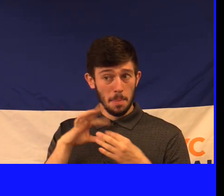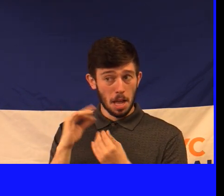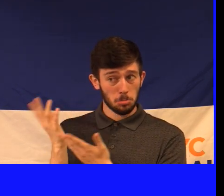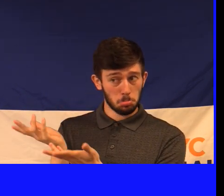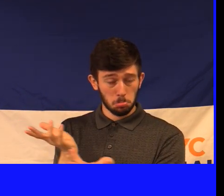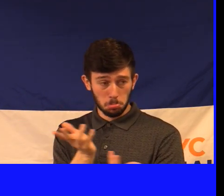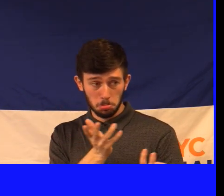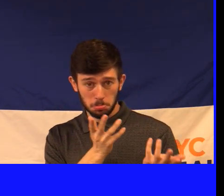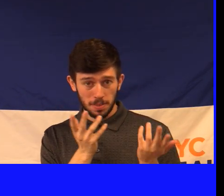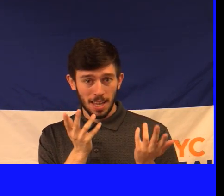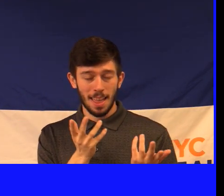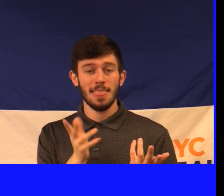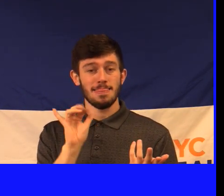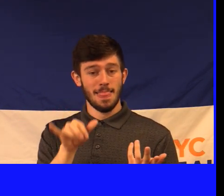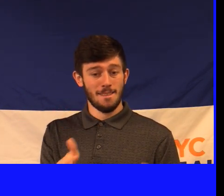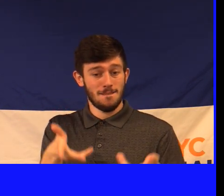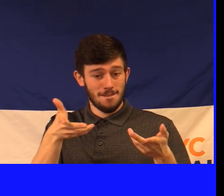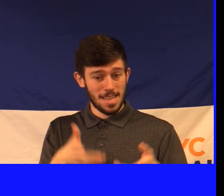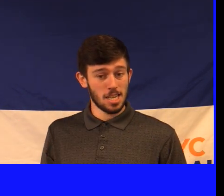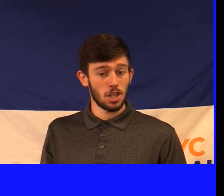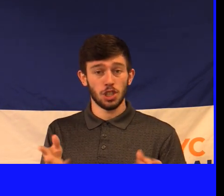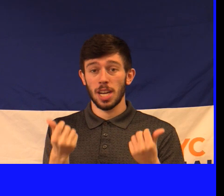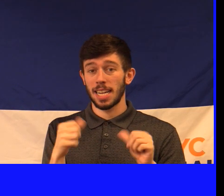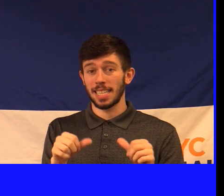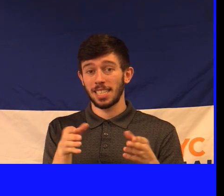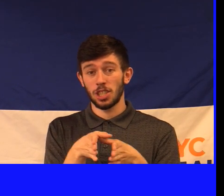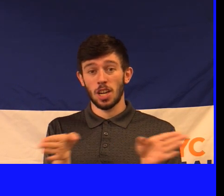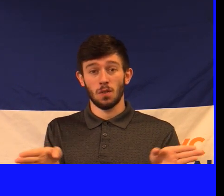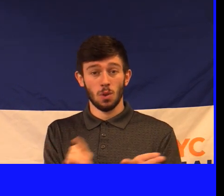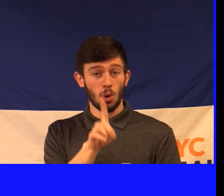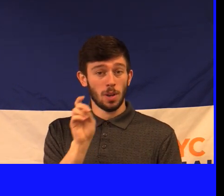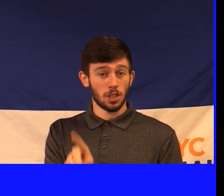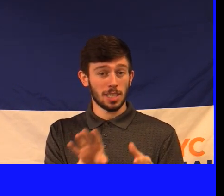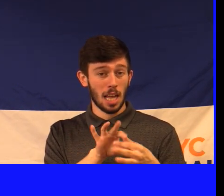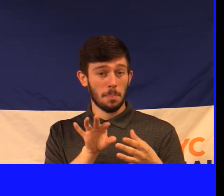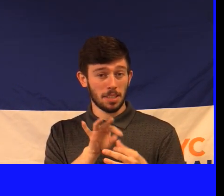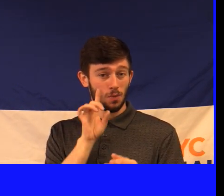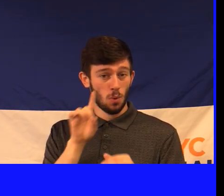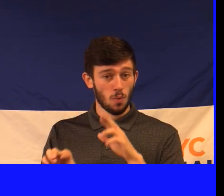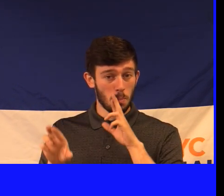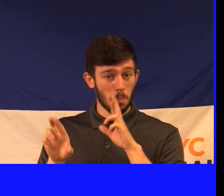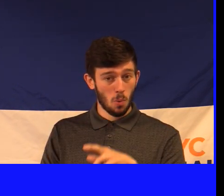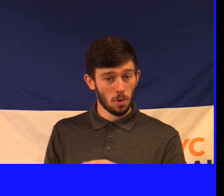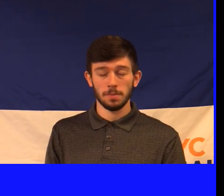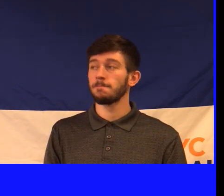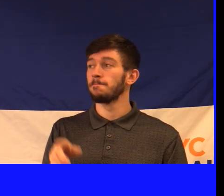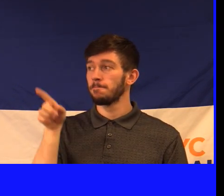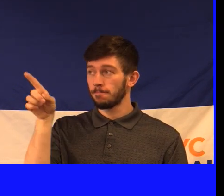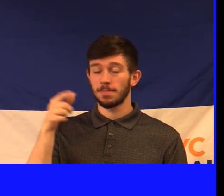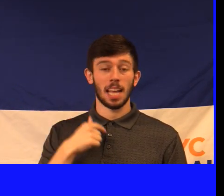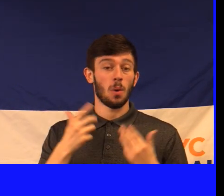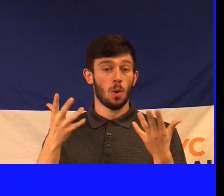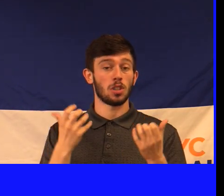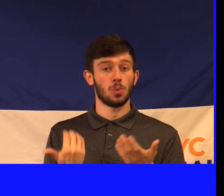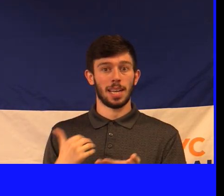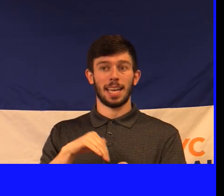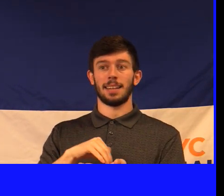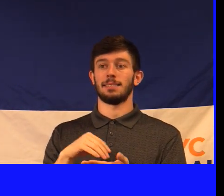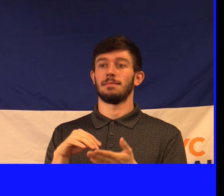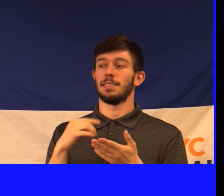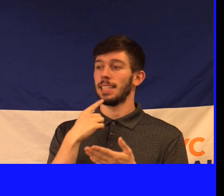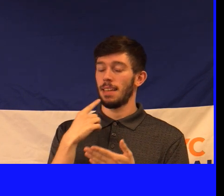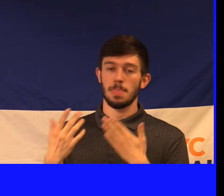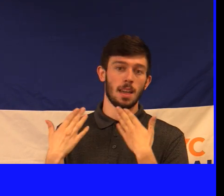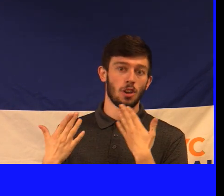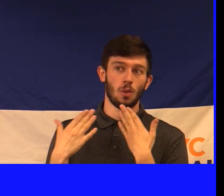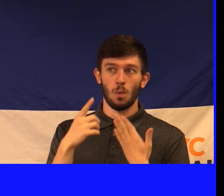Dr. Pagan, do you have any questions or comments on the report? Yeah, I mean, I just want to say thank you again for all the work that has